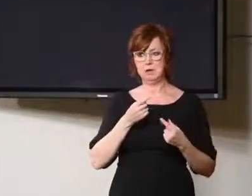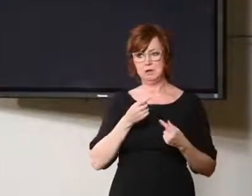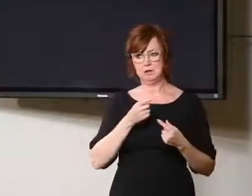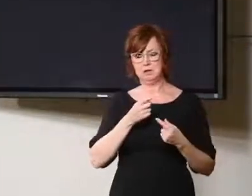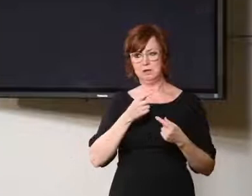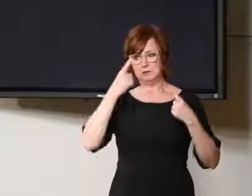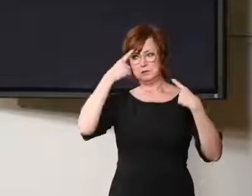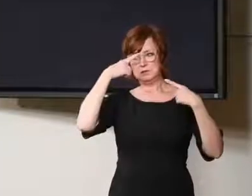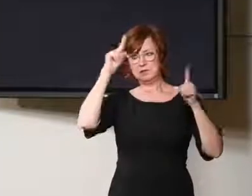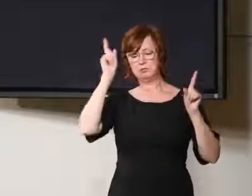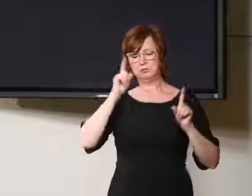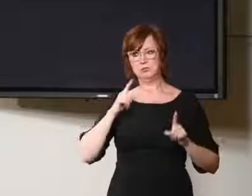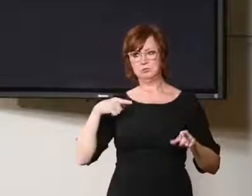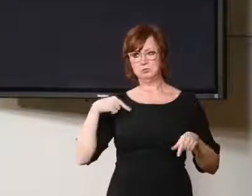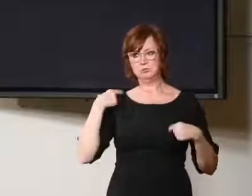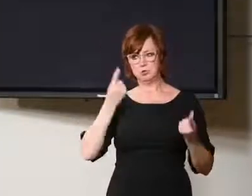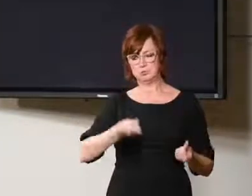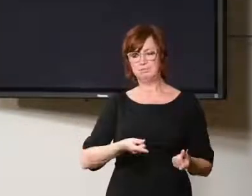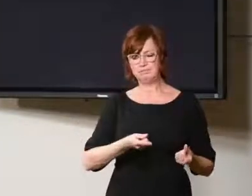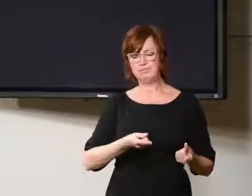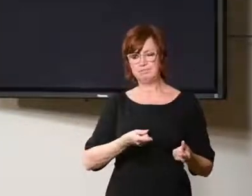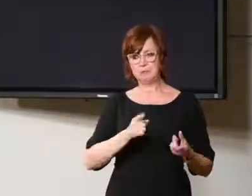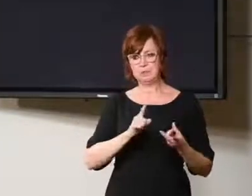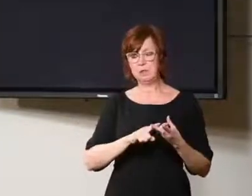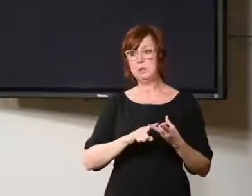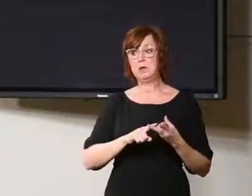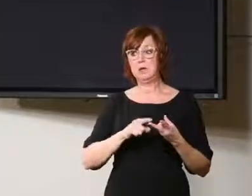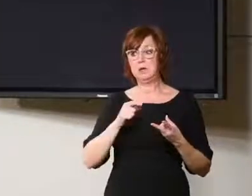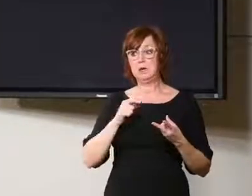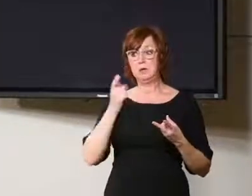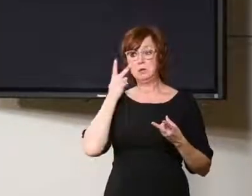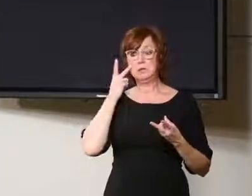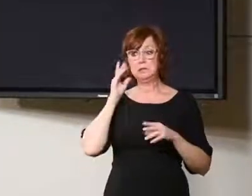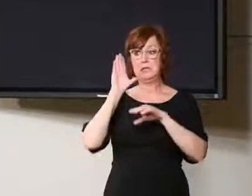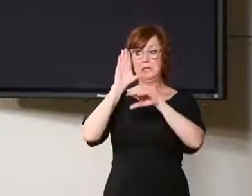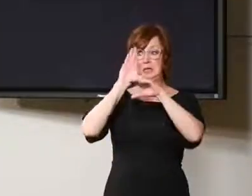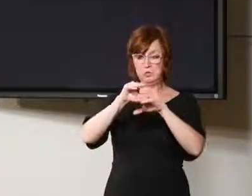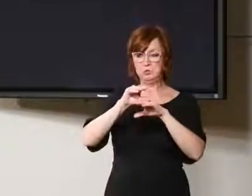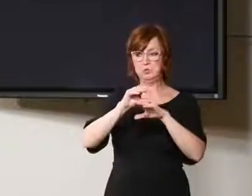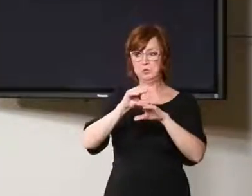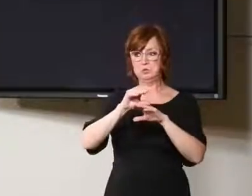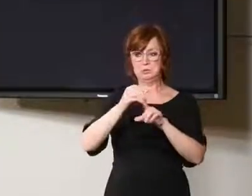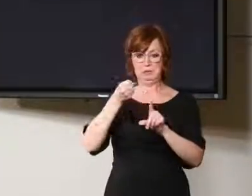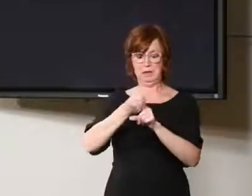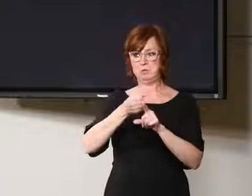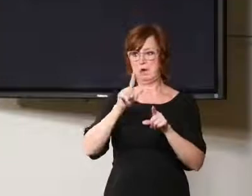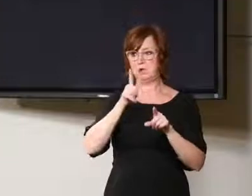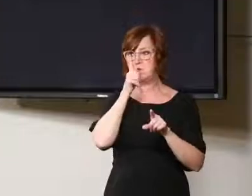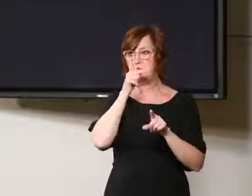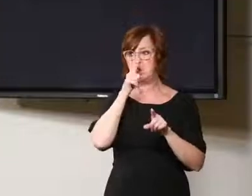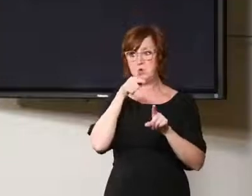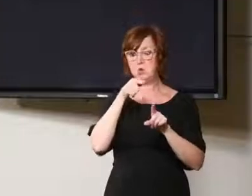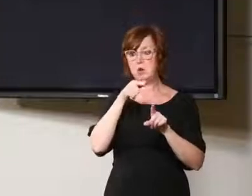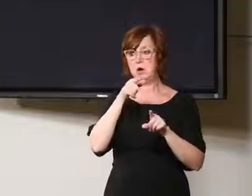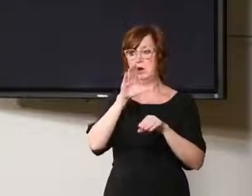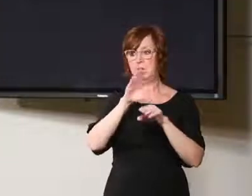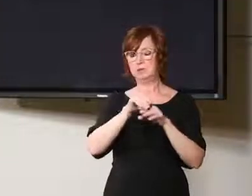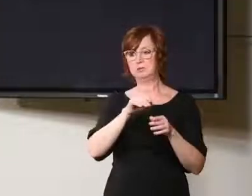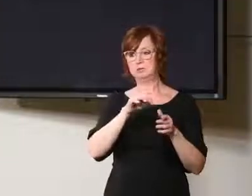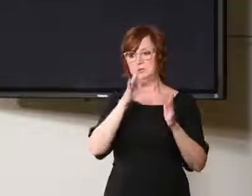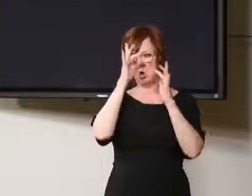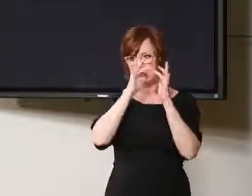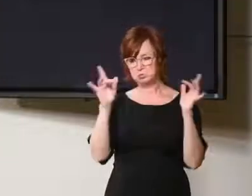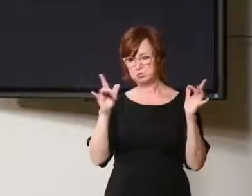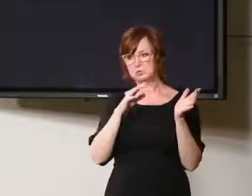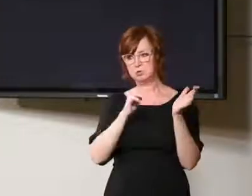impact, increase the opportunity that we have for our healthcare system to be able to handle what may be coming at it. And for